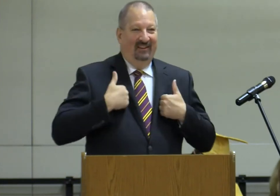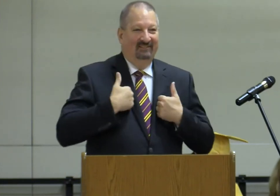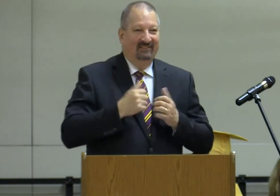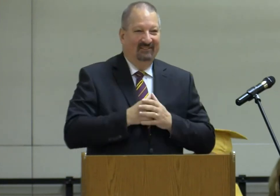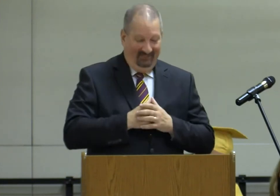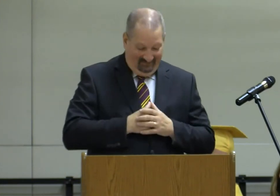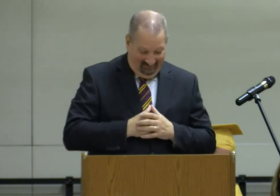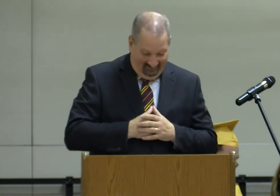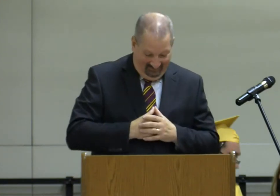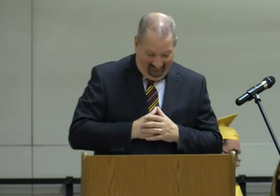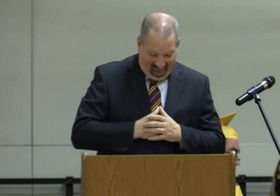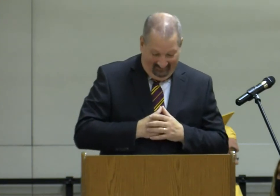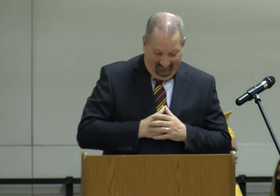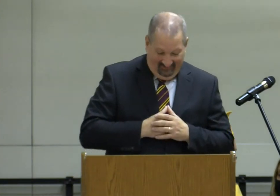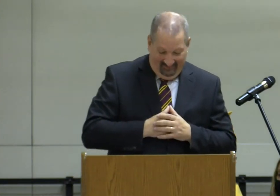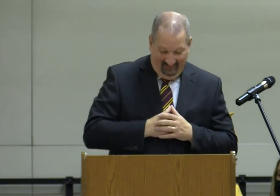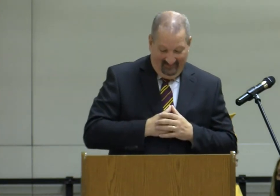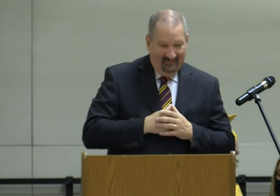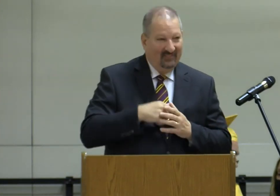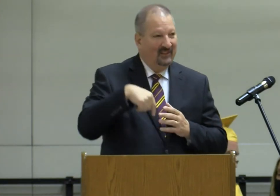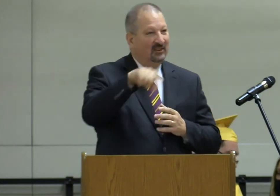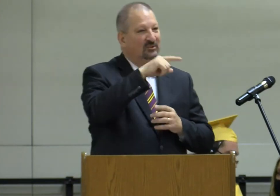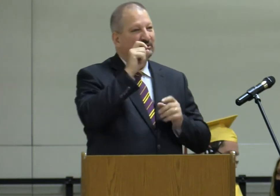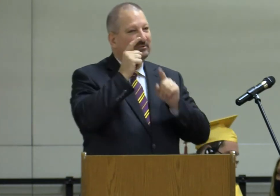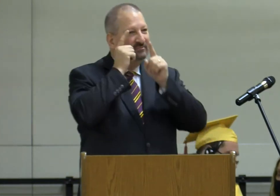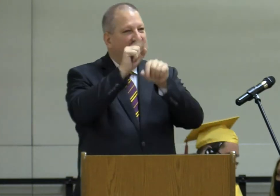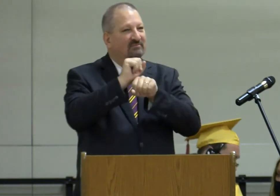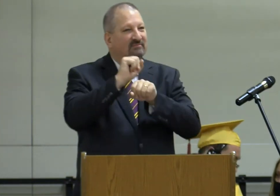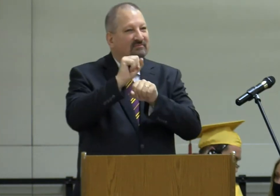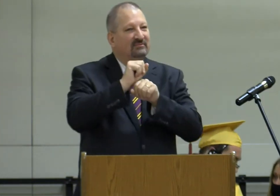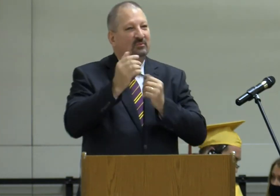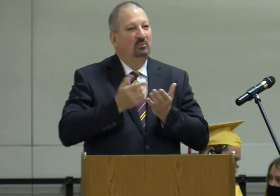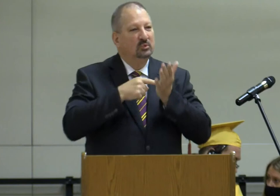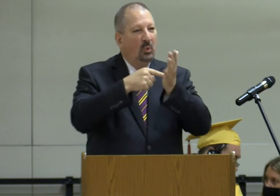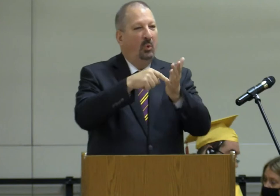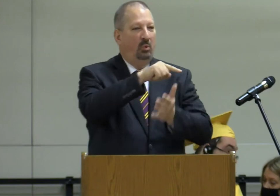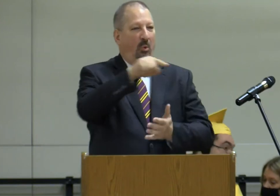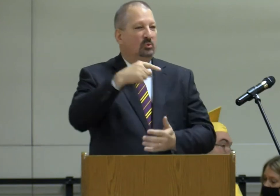will reflect this class of 2021 in your life.